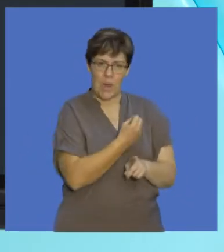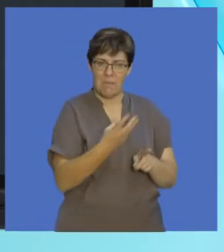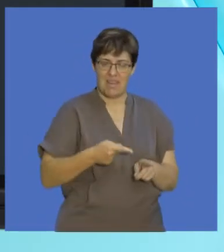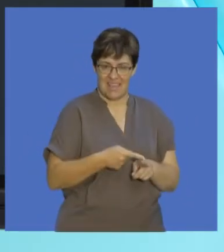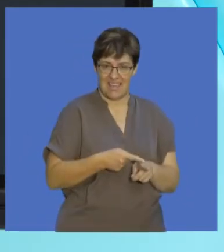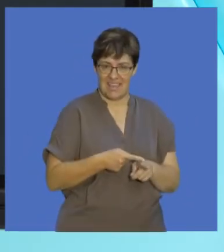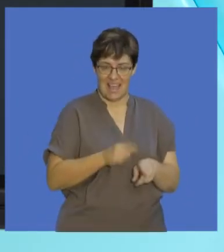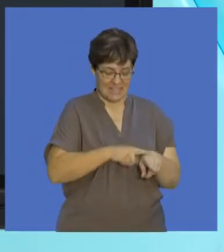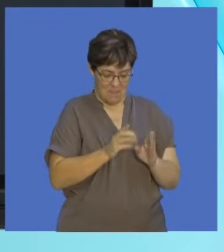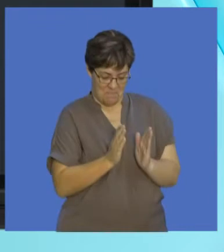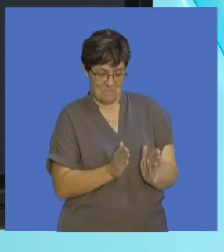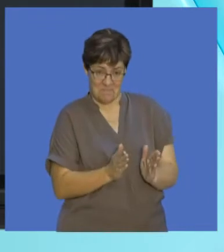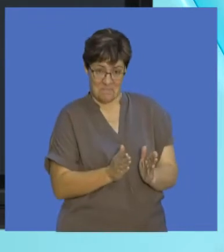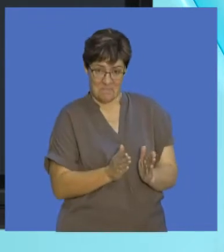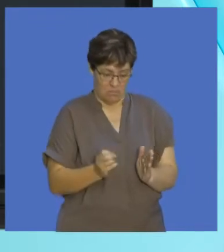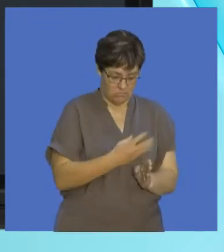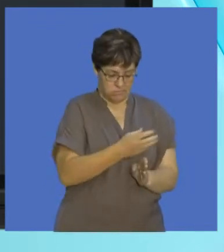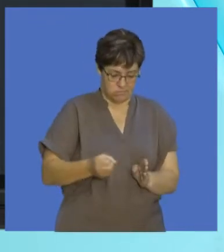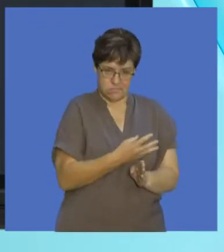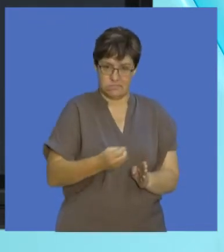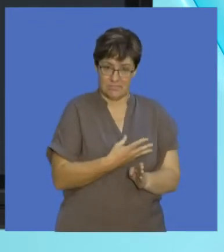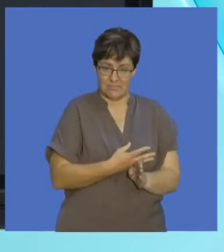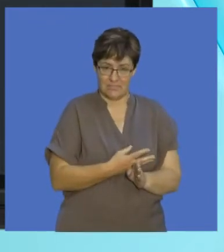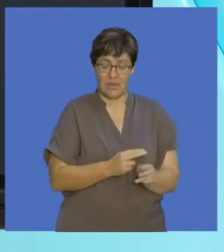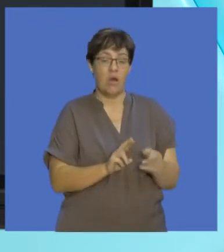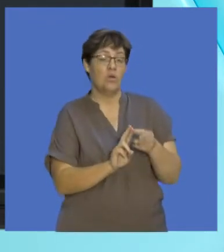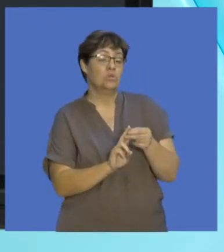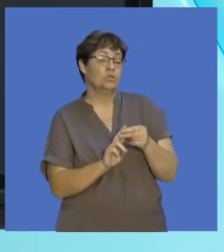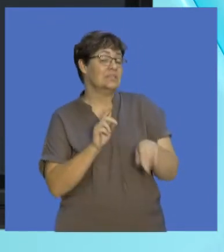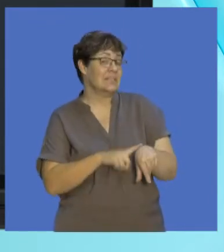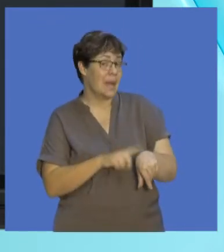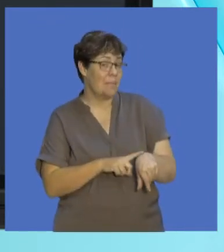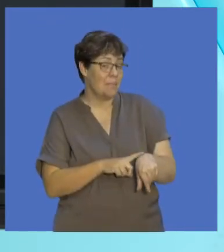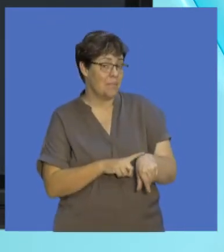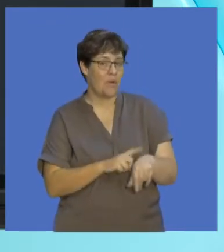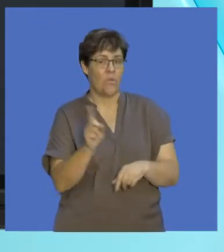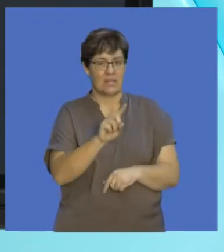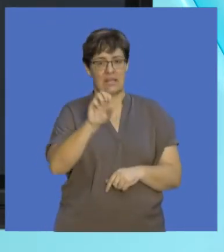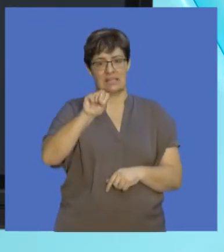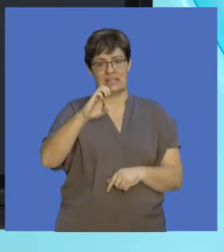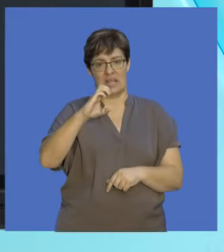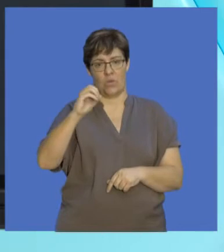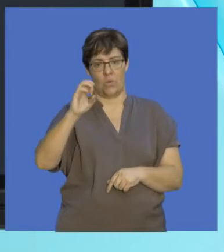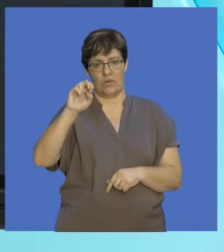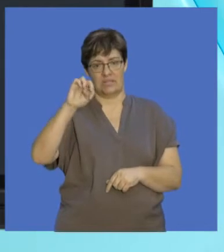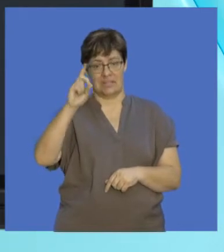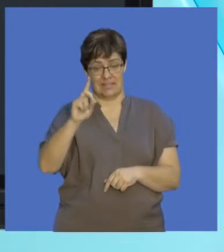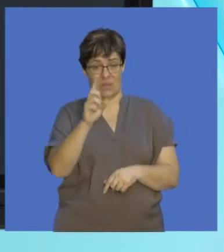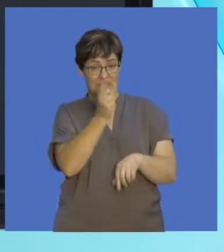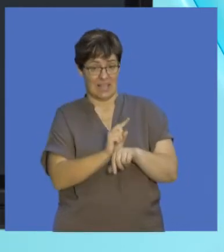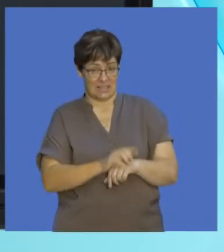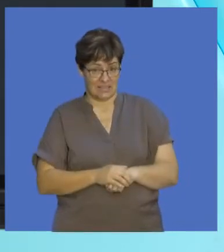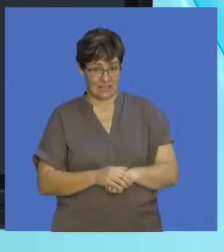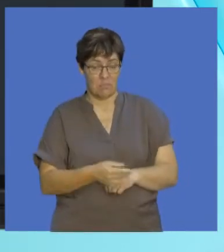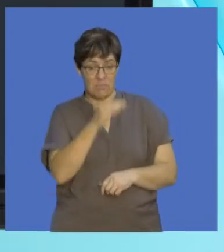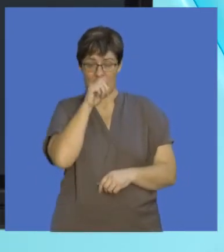point in a given time. So the unit of time, again, very, very important, is a second. So if we talk about a unit, we're